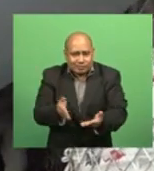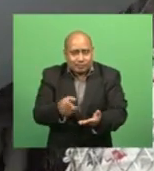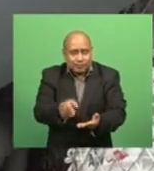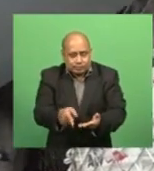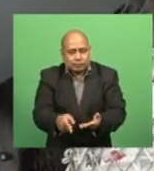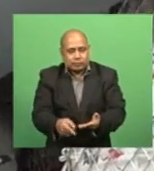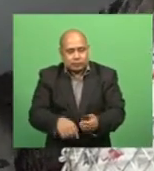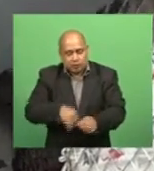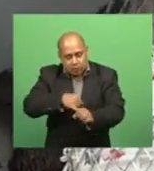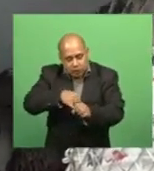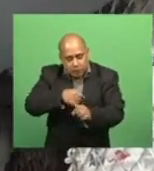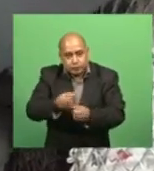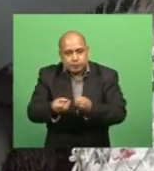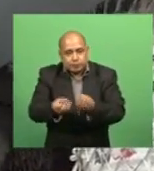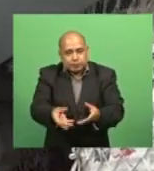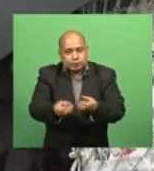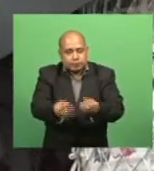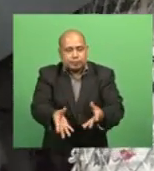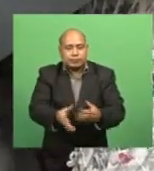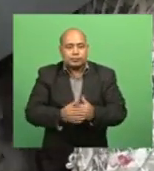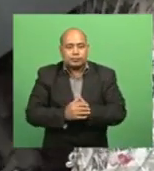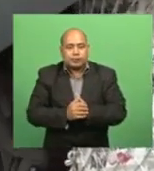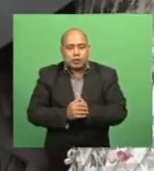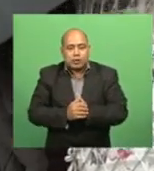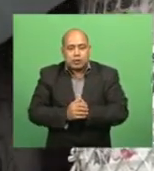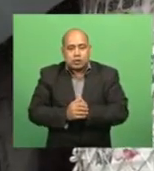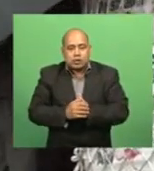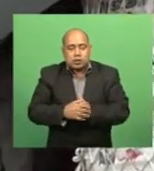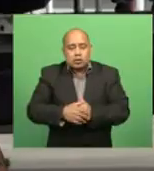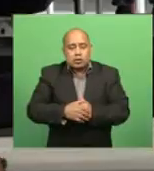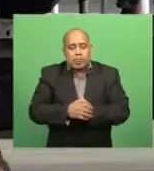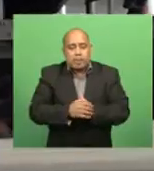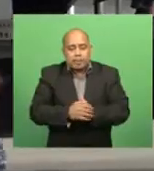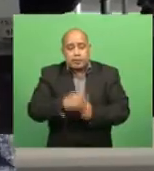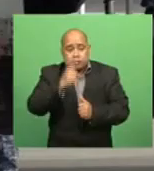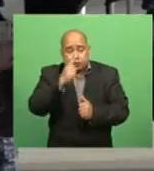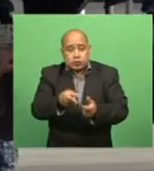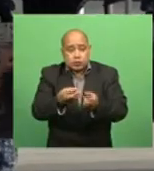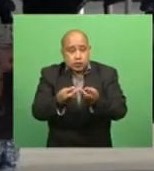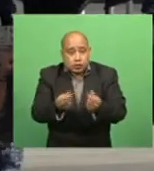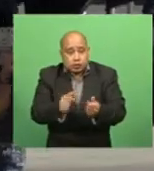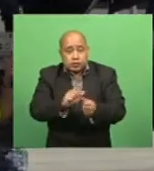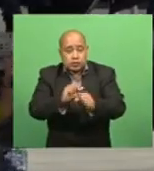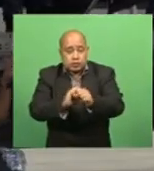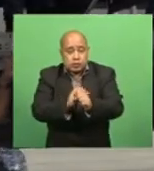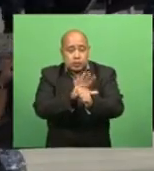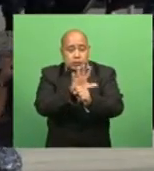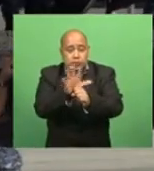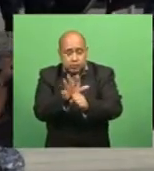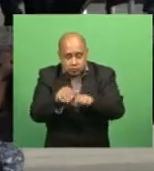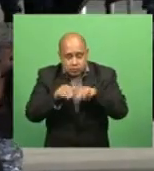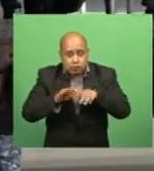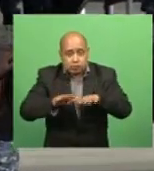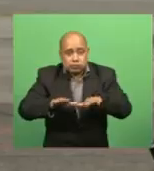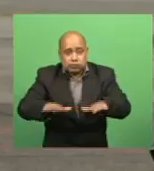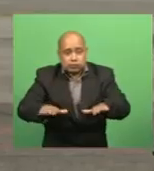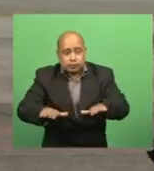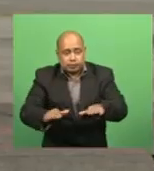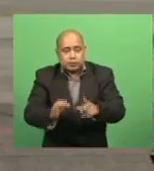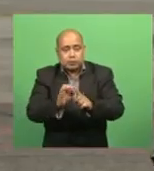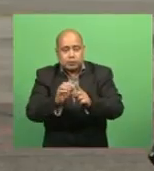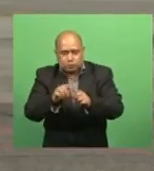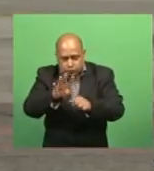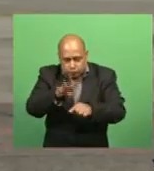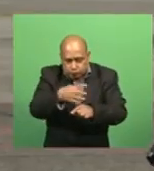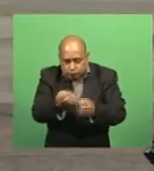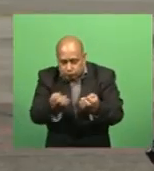supplies and medicine to deal with the coronavirus, including PPE equipment and testing equipment. And I